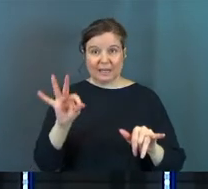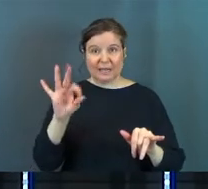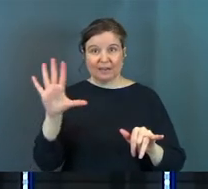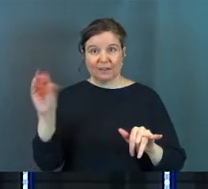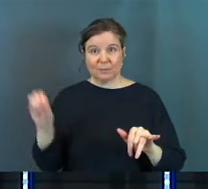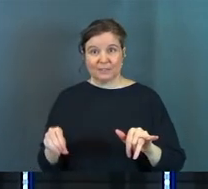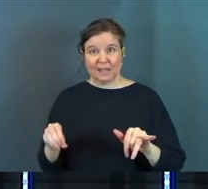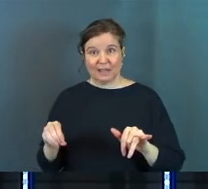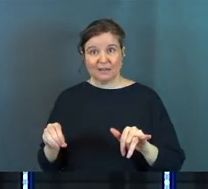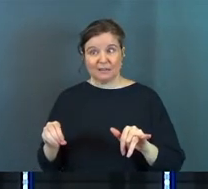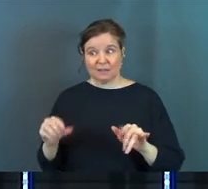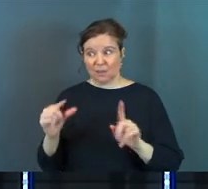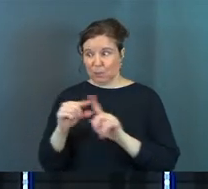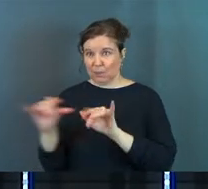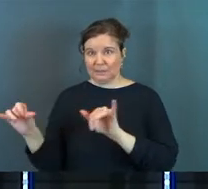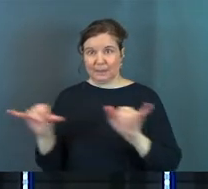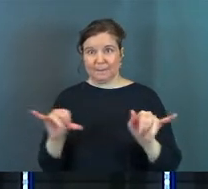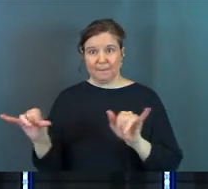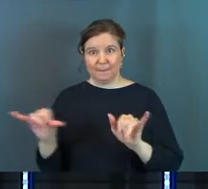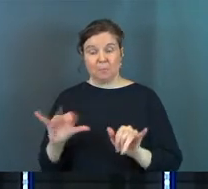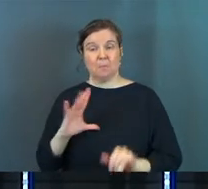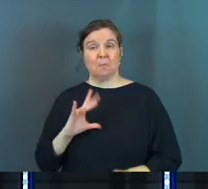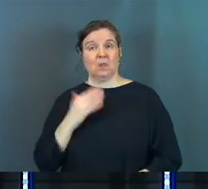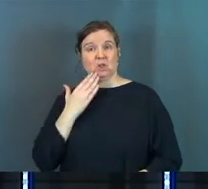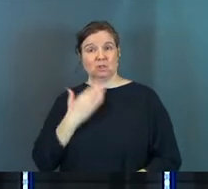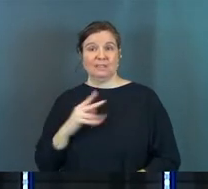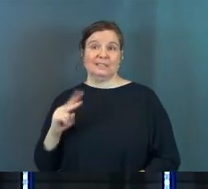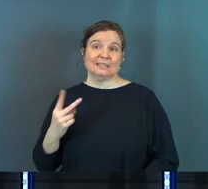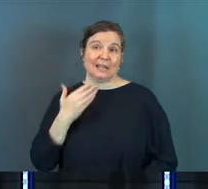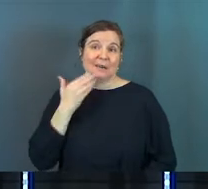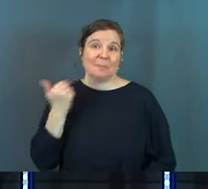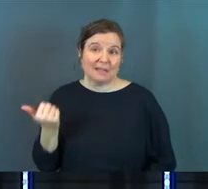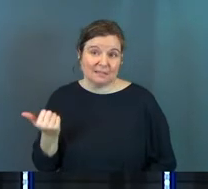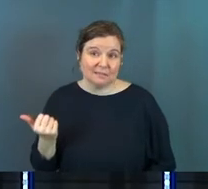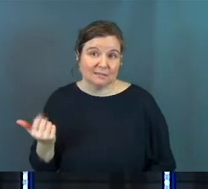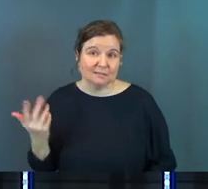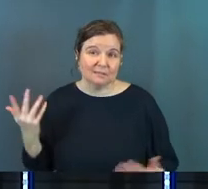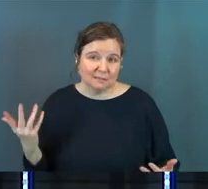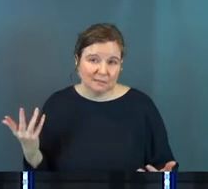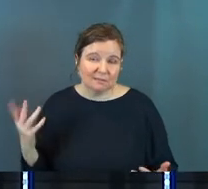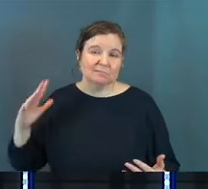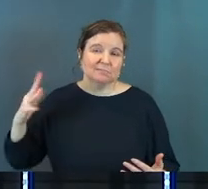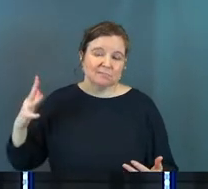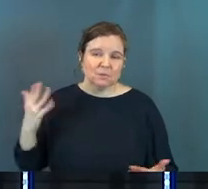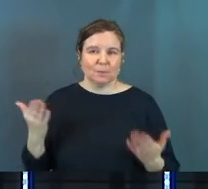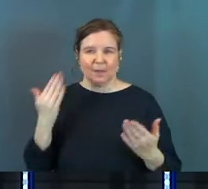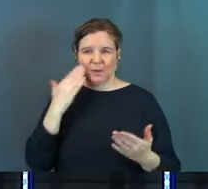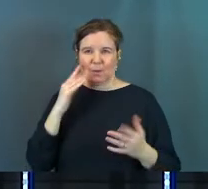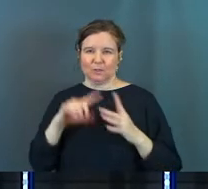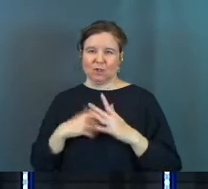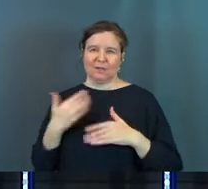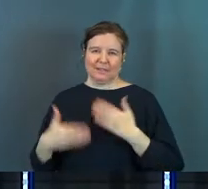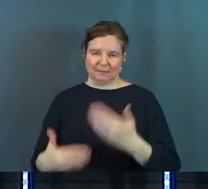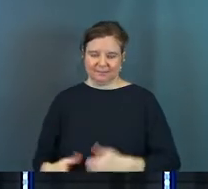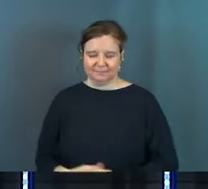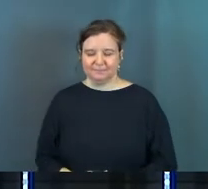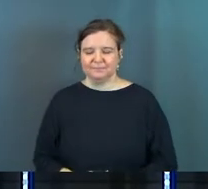the words. That's pretty good. It's second best, though. You might know where this is starting to